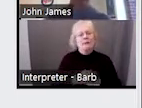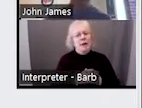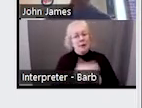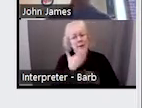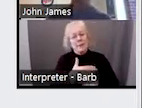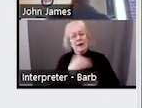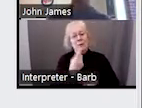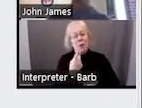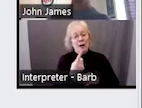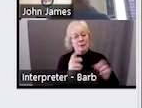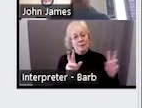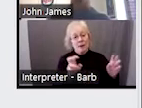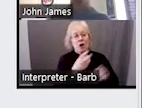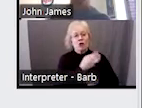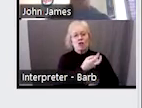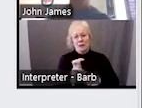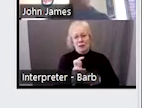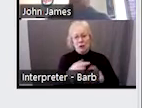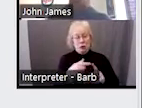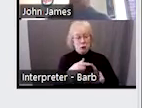adulthood, because